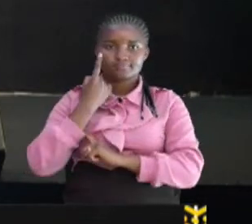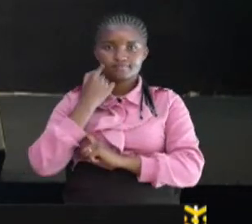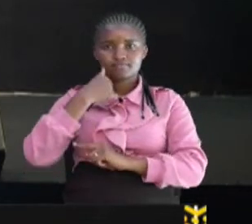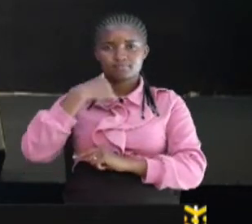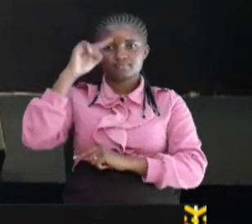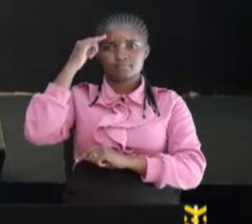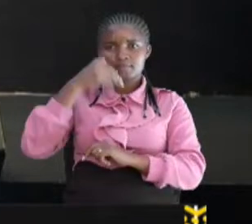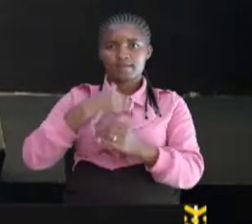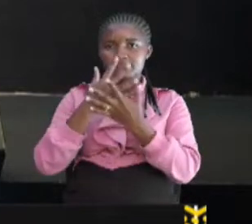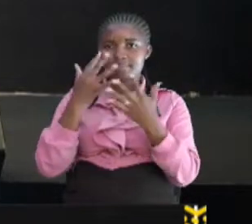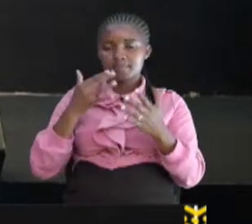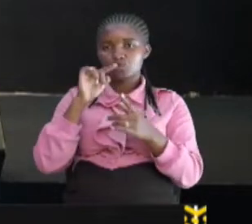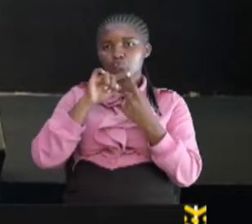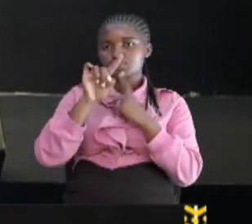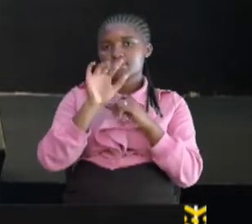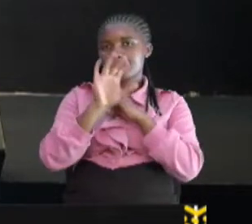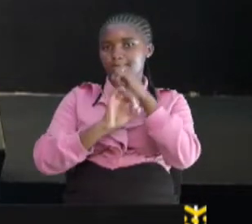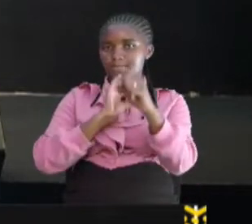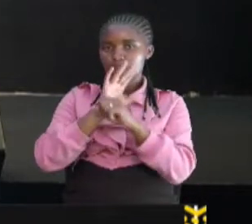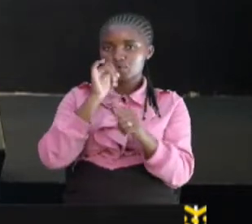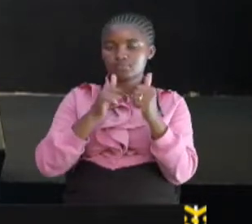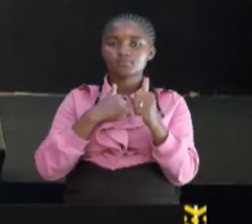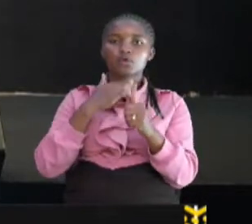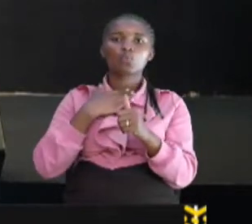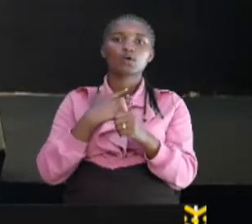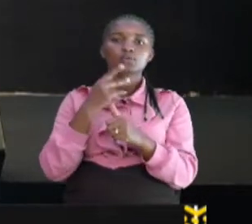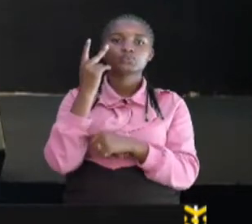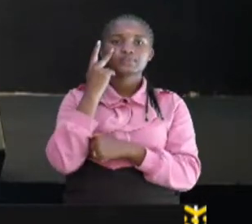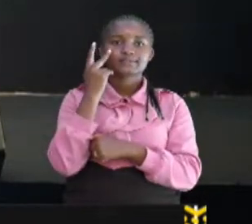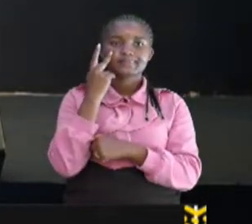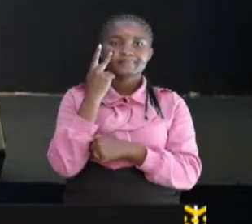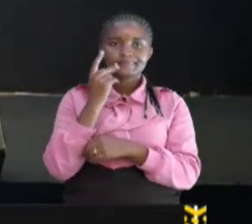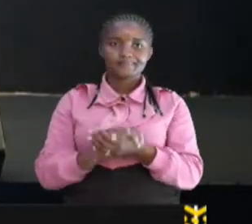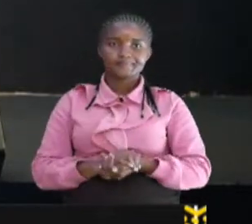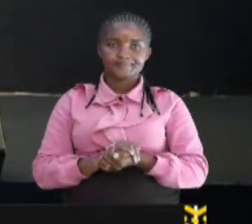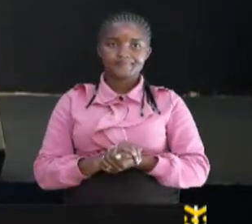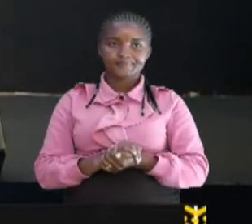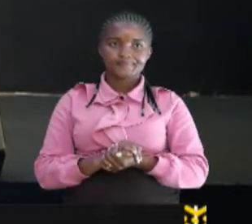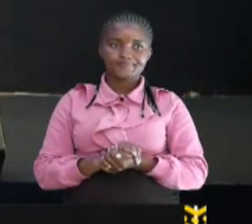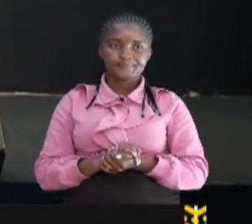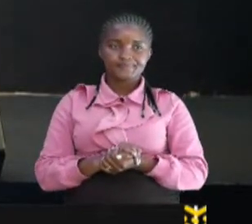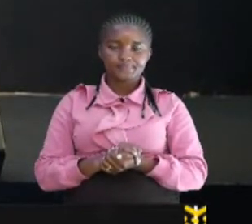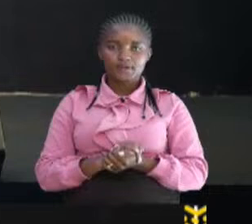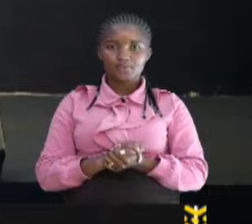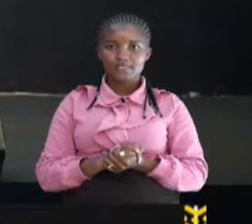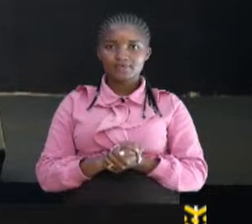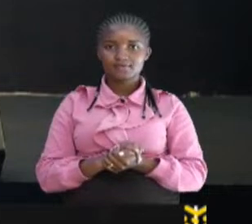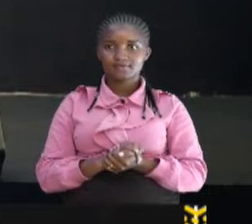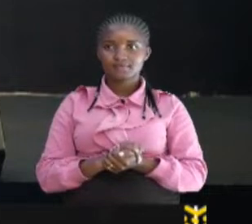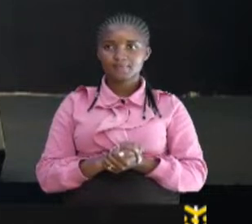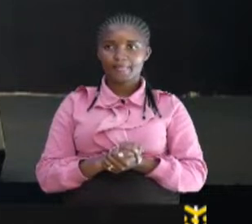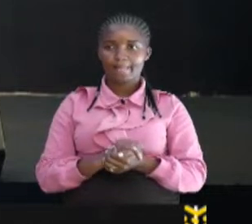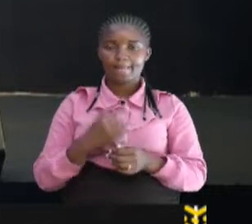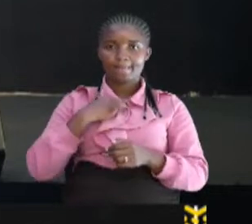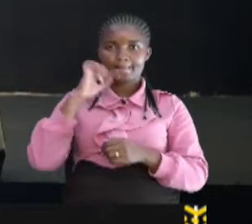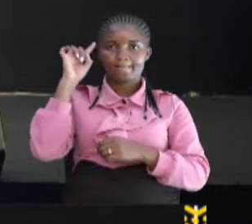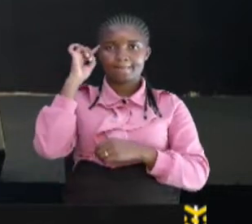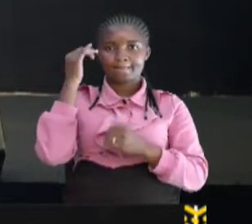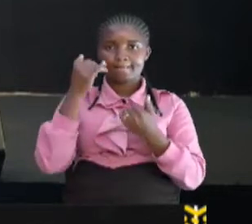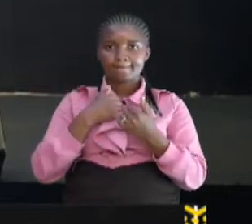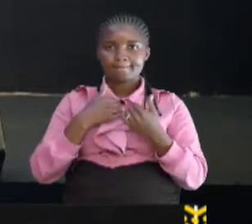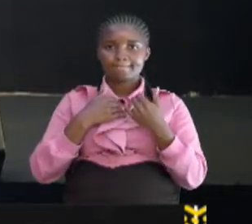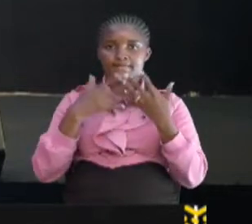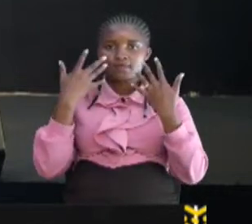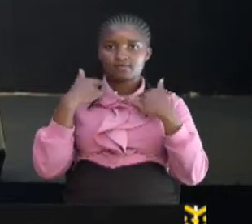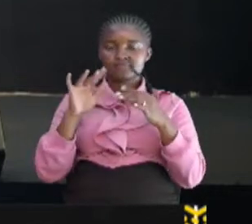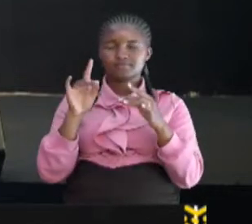there's something to this, all right? Now, the next slide. So I think in a snapshot, I've been able to